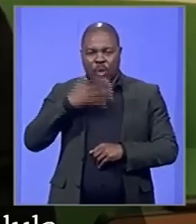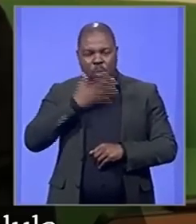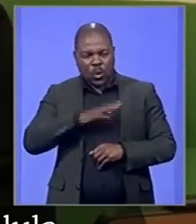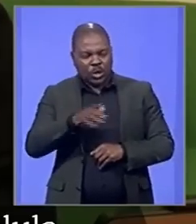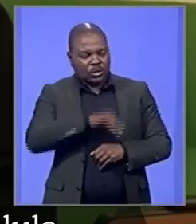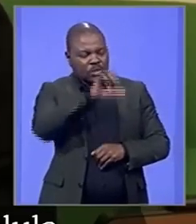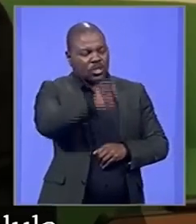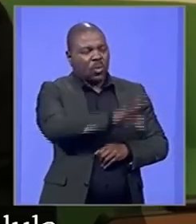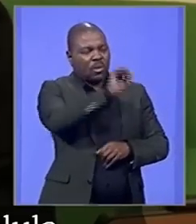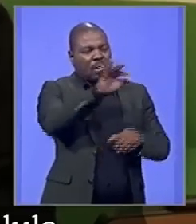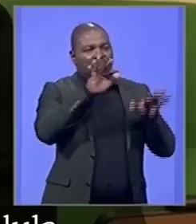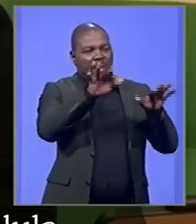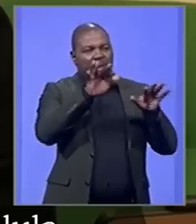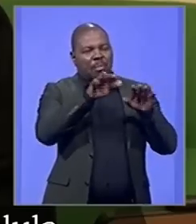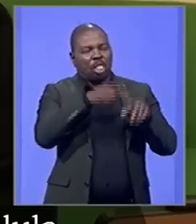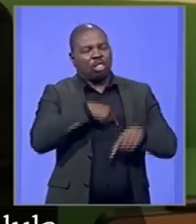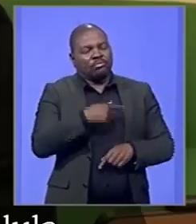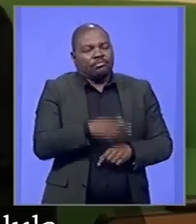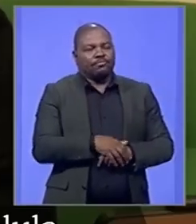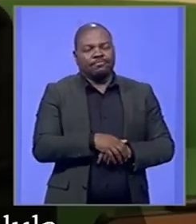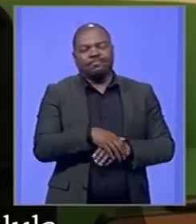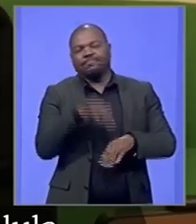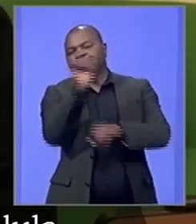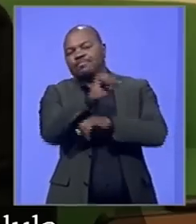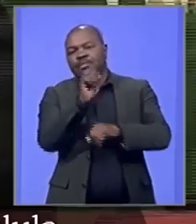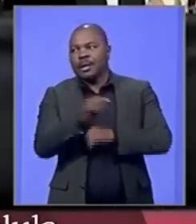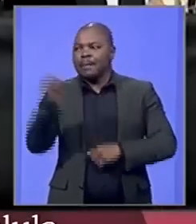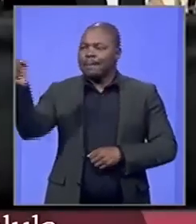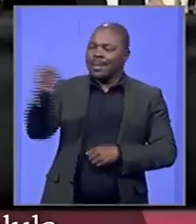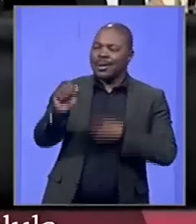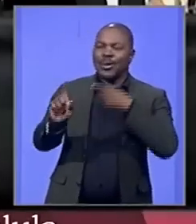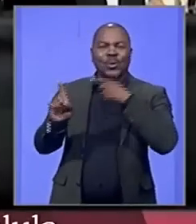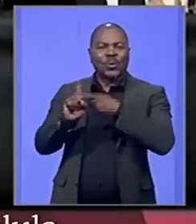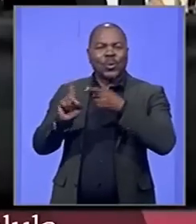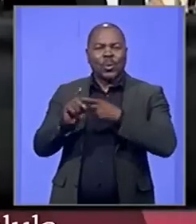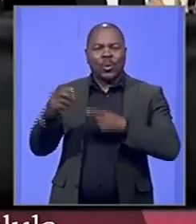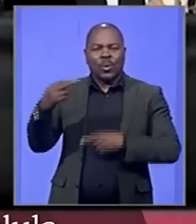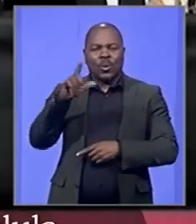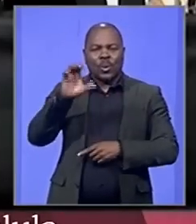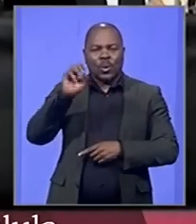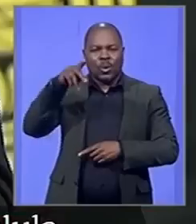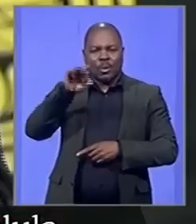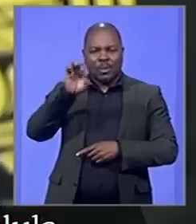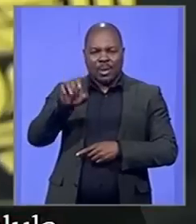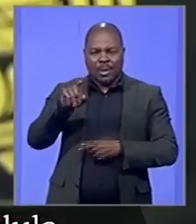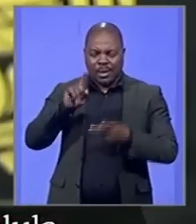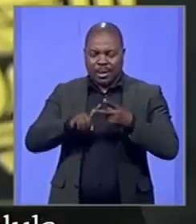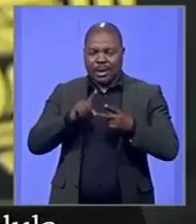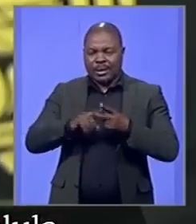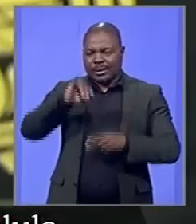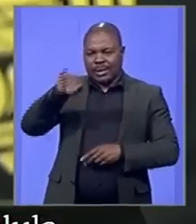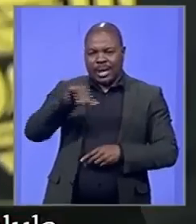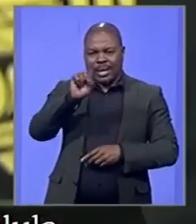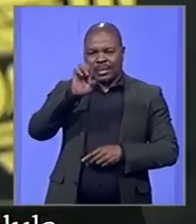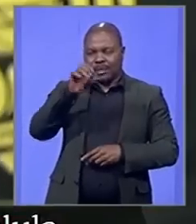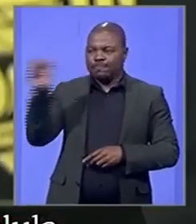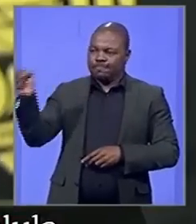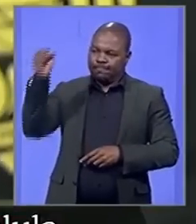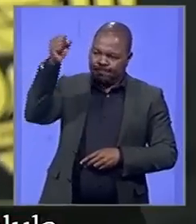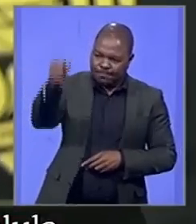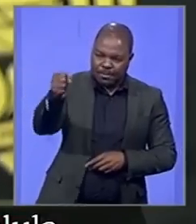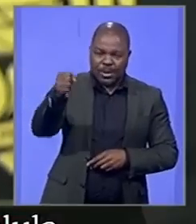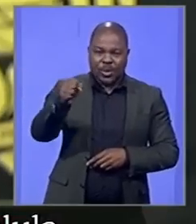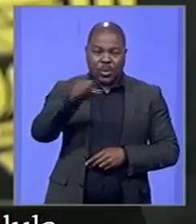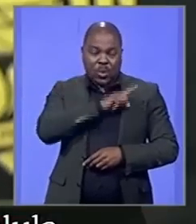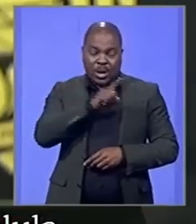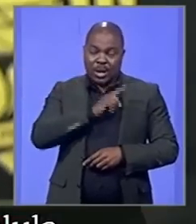of South Africa, he brings Hlophe and even send him to the JSC, just to show us that he's got